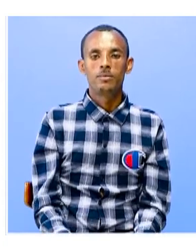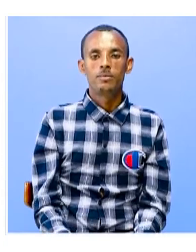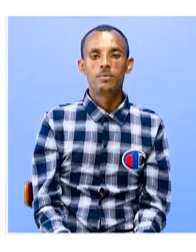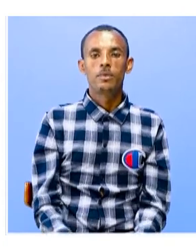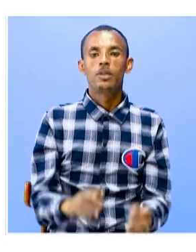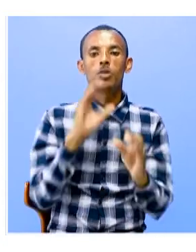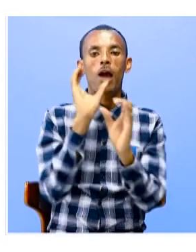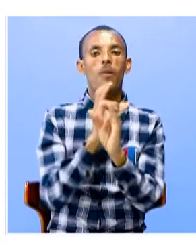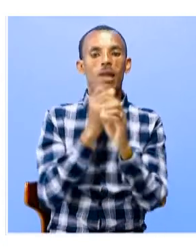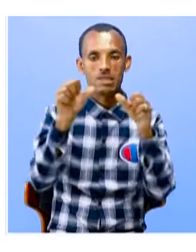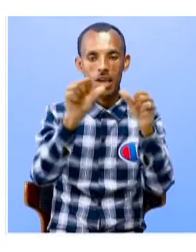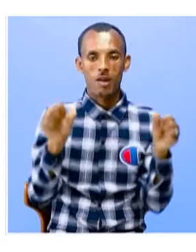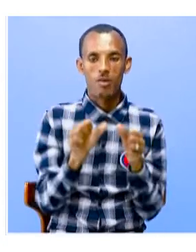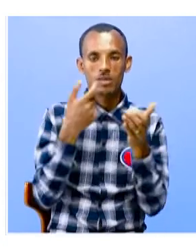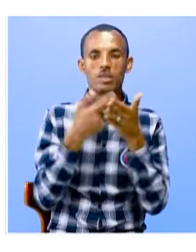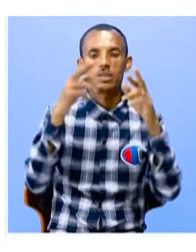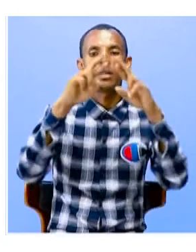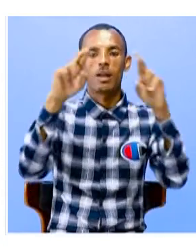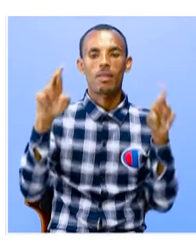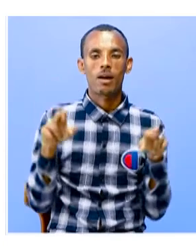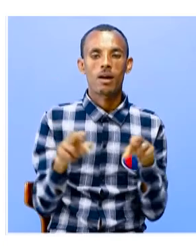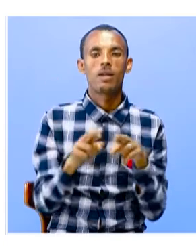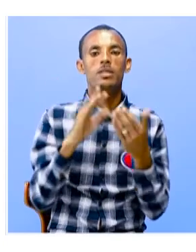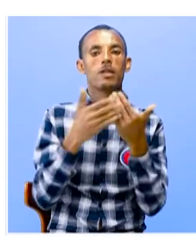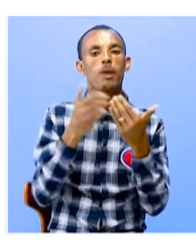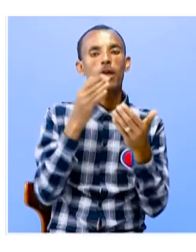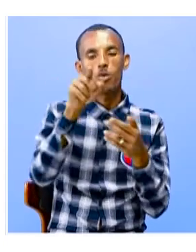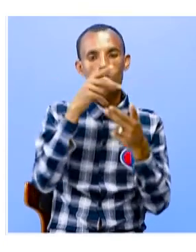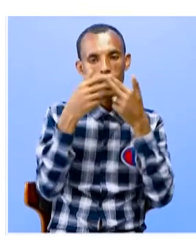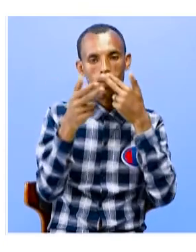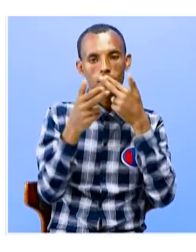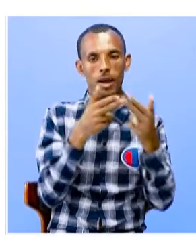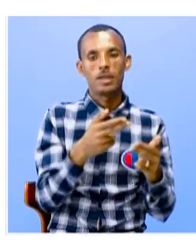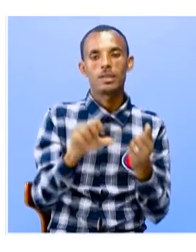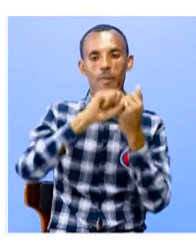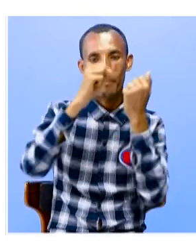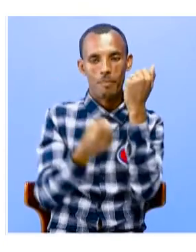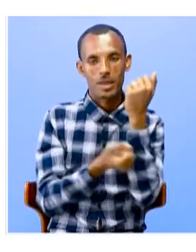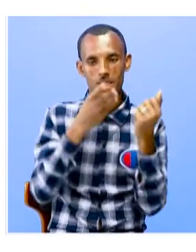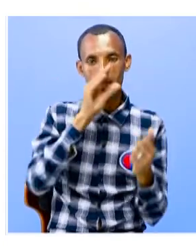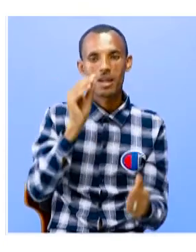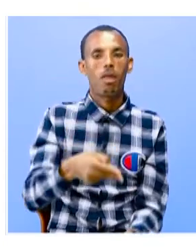To calculate the area of this rectangle, simply you multiply the base and height.